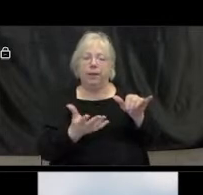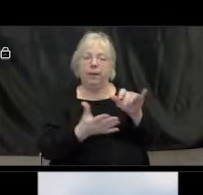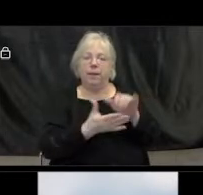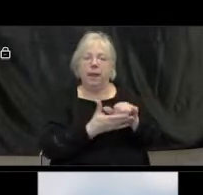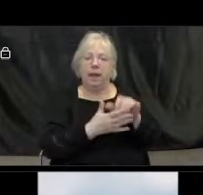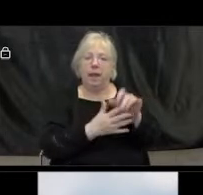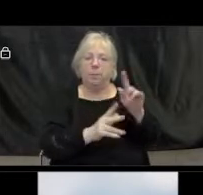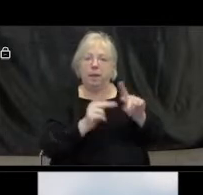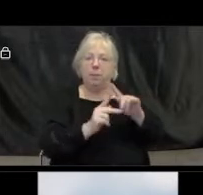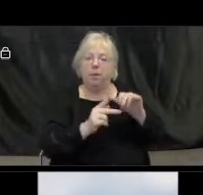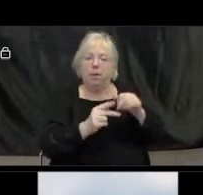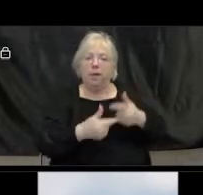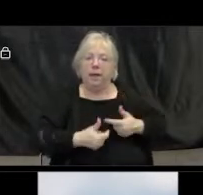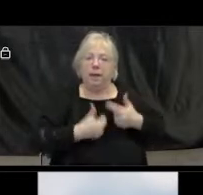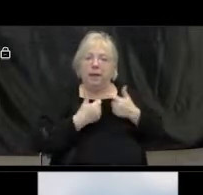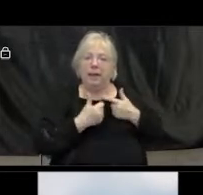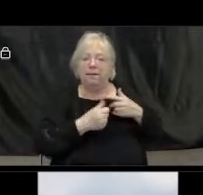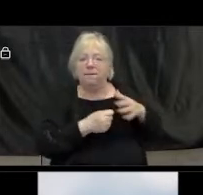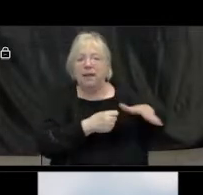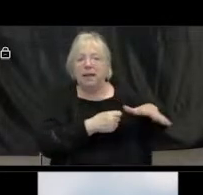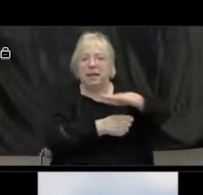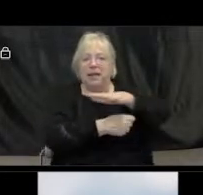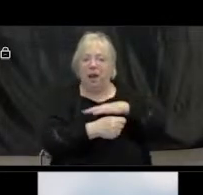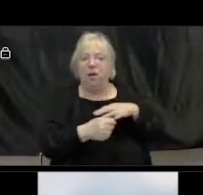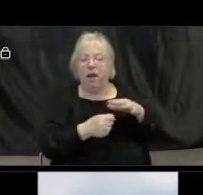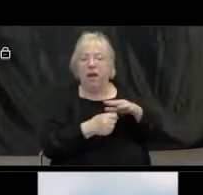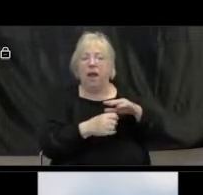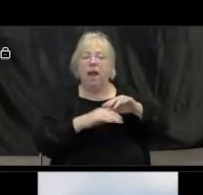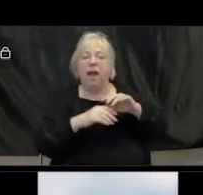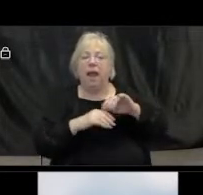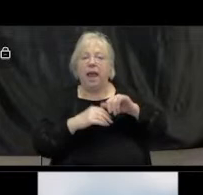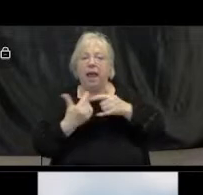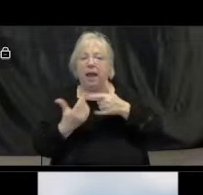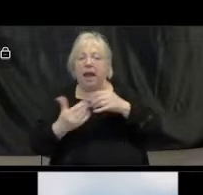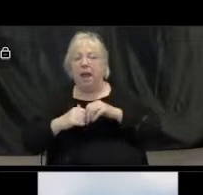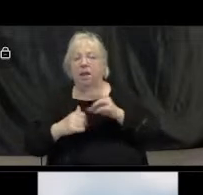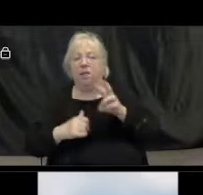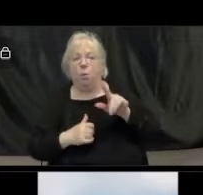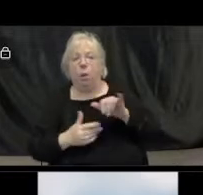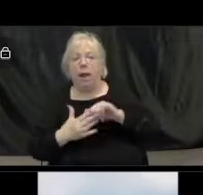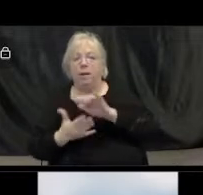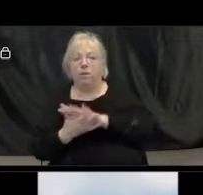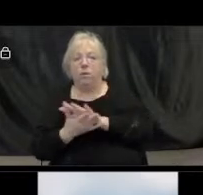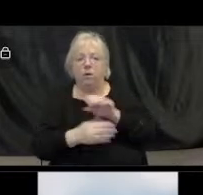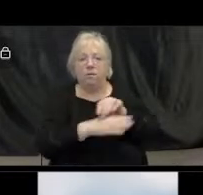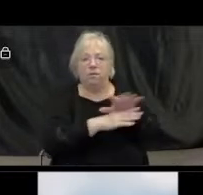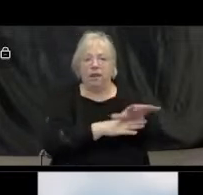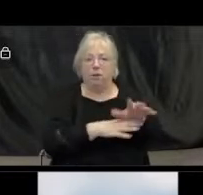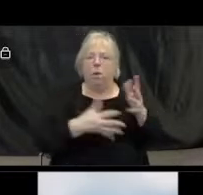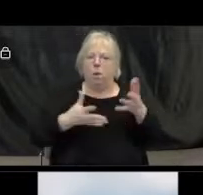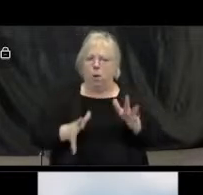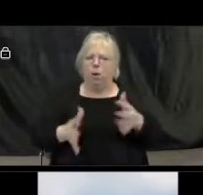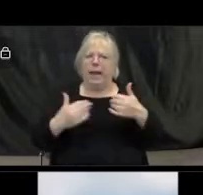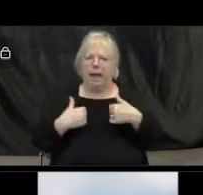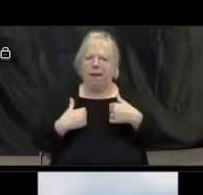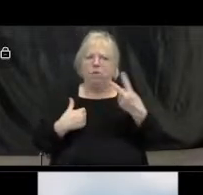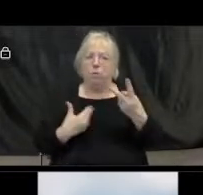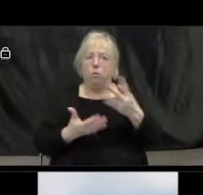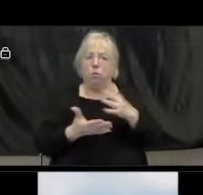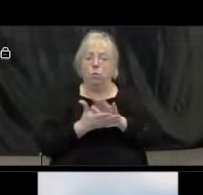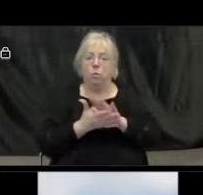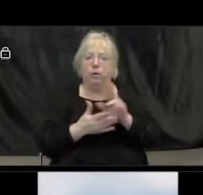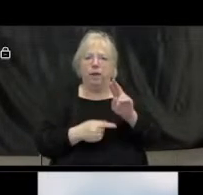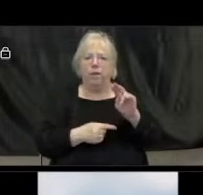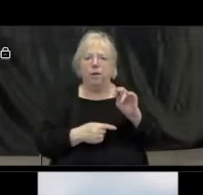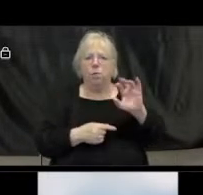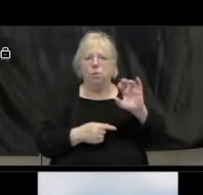residents and the effects of that. We have 2 schools already at the ranch. We have